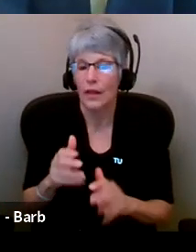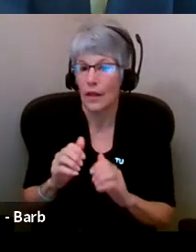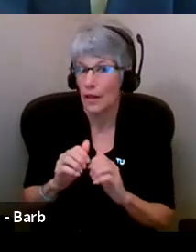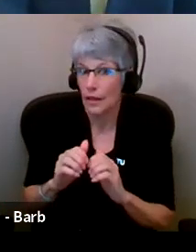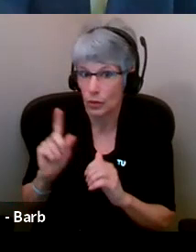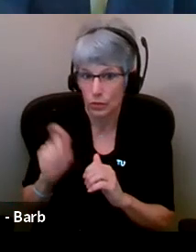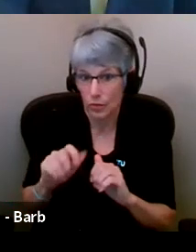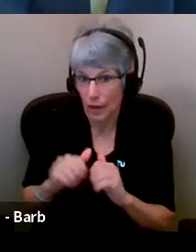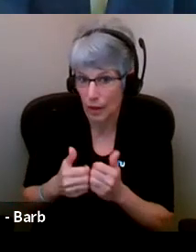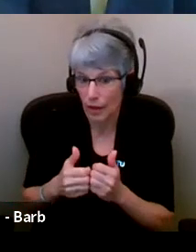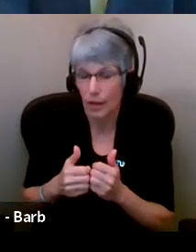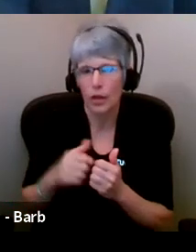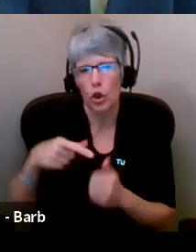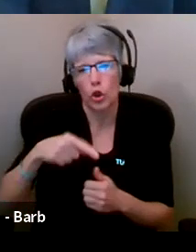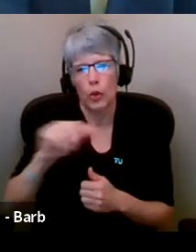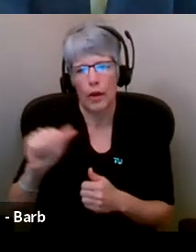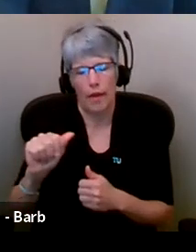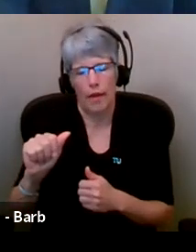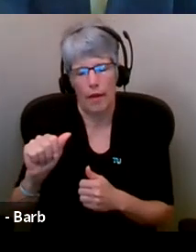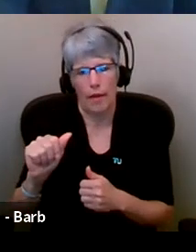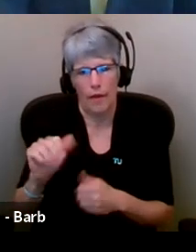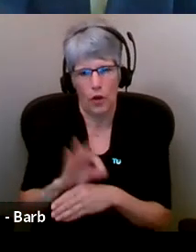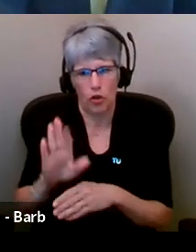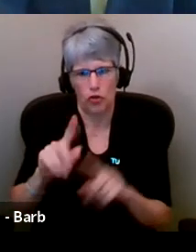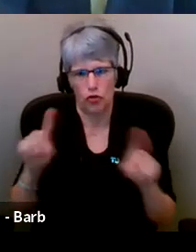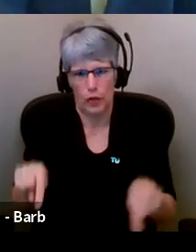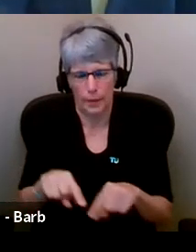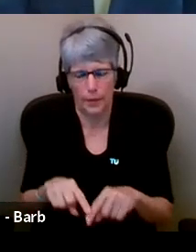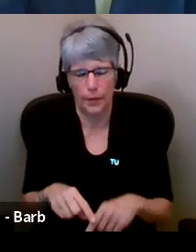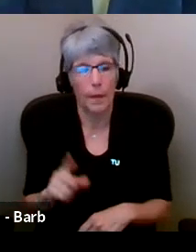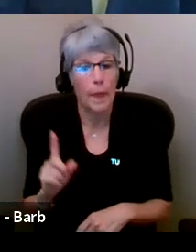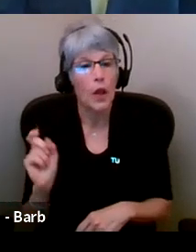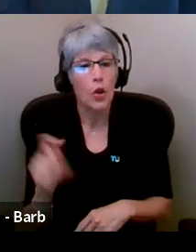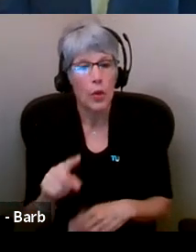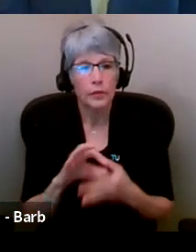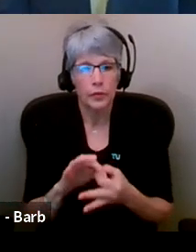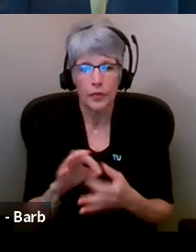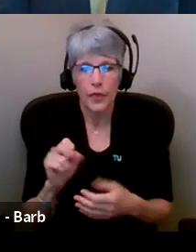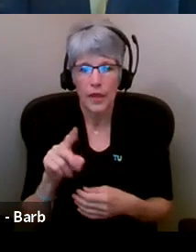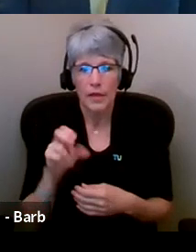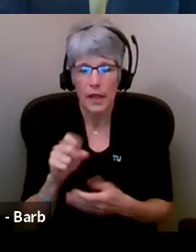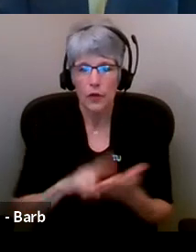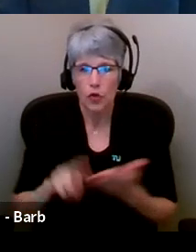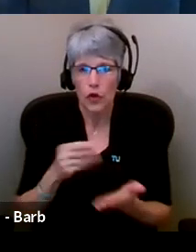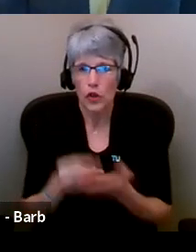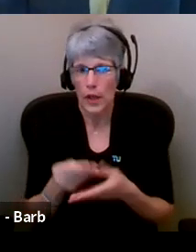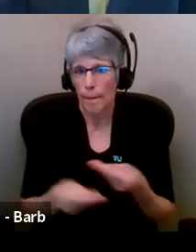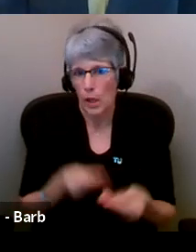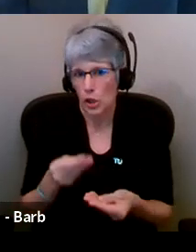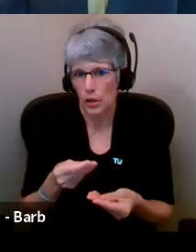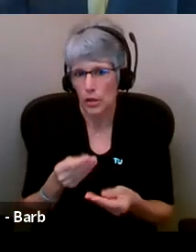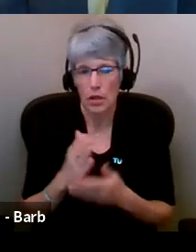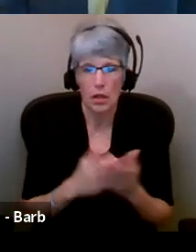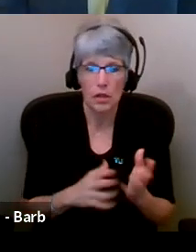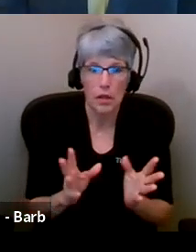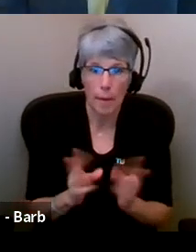screen. There's a question in regards to the overall status of the university's budget. There have been some meetings that